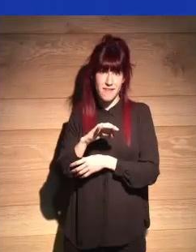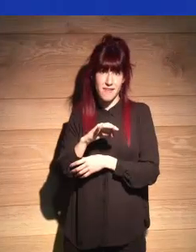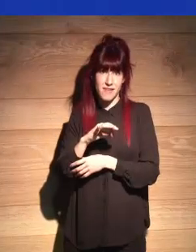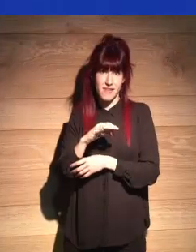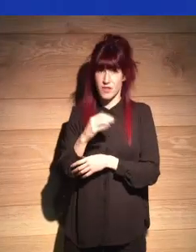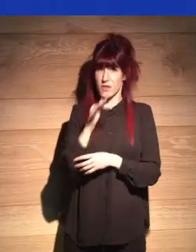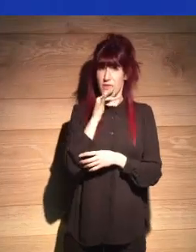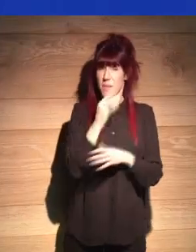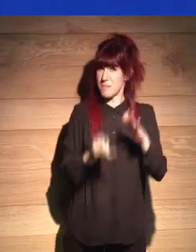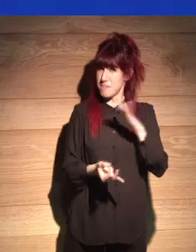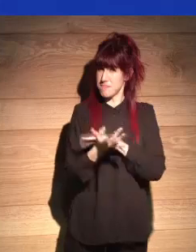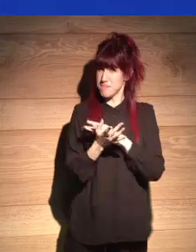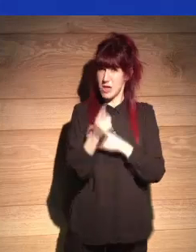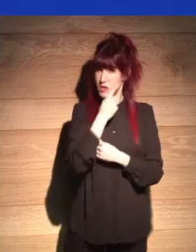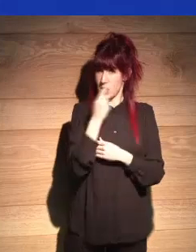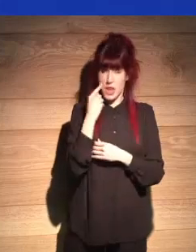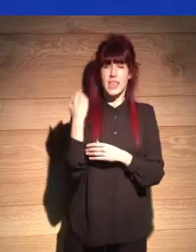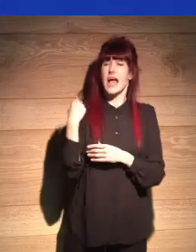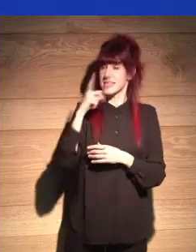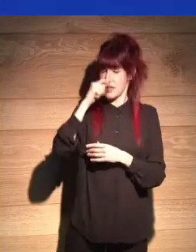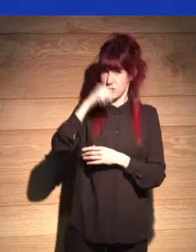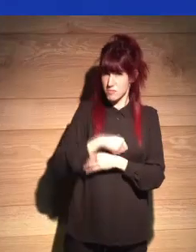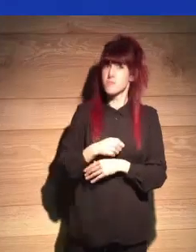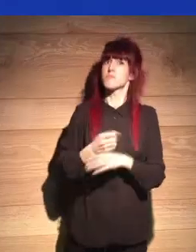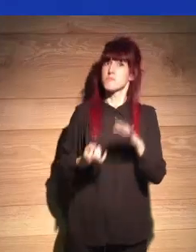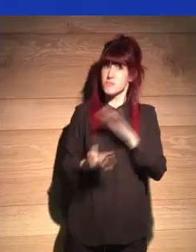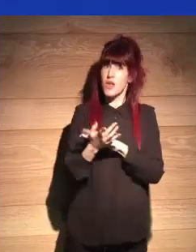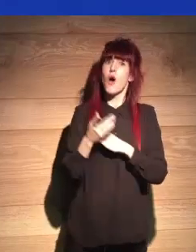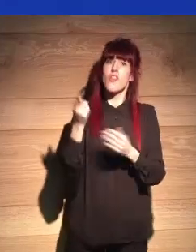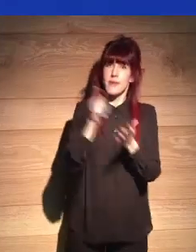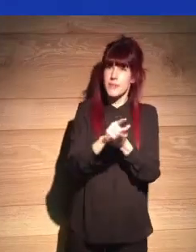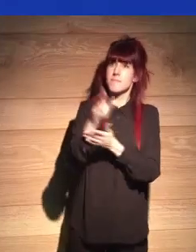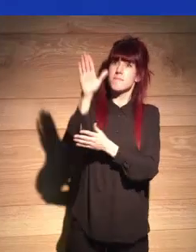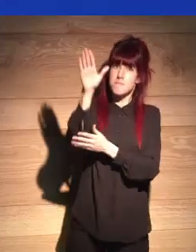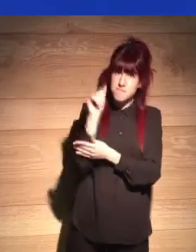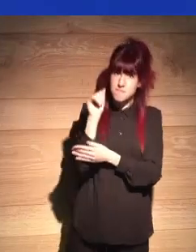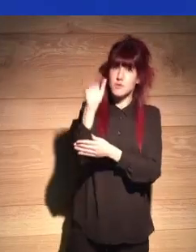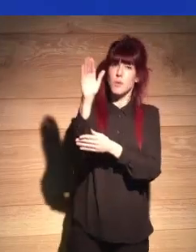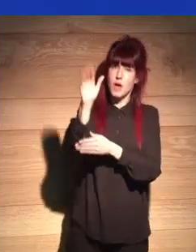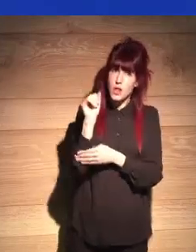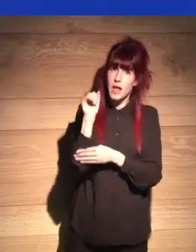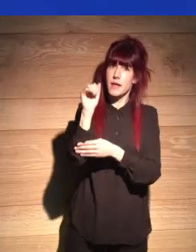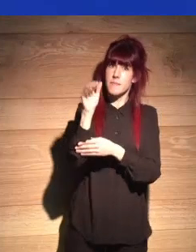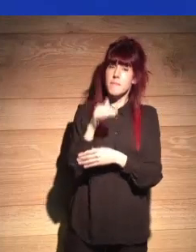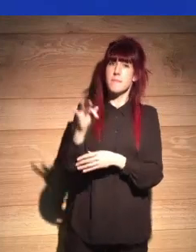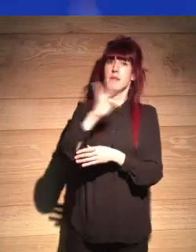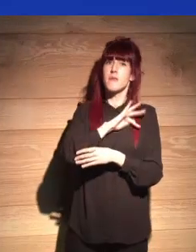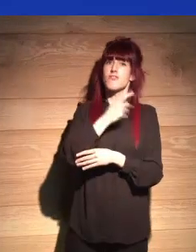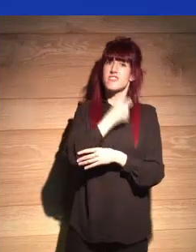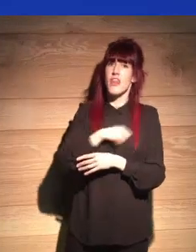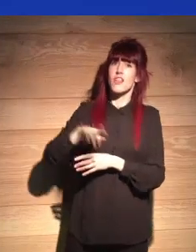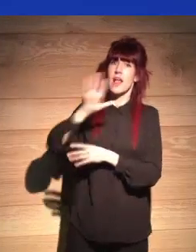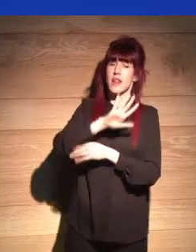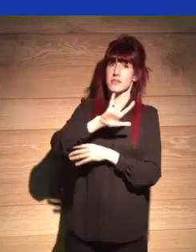normal. And we hadn't yet created the observatory. Now we have created, we have called again for these